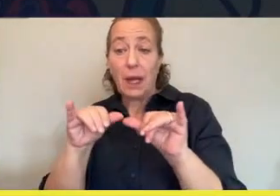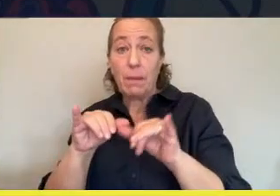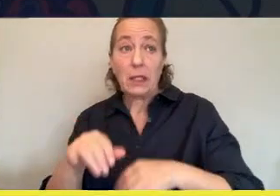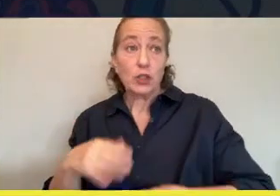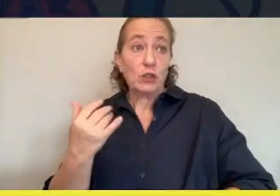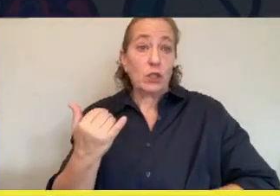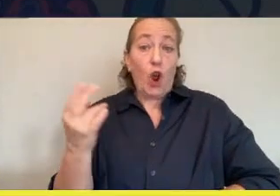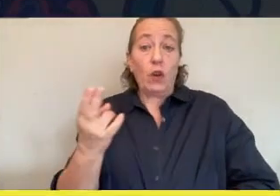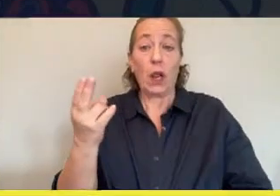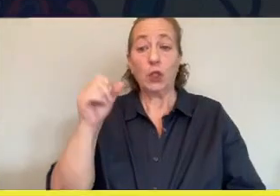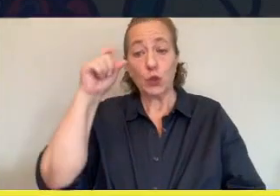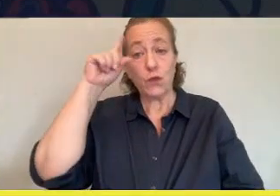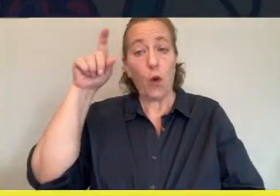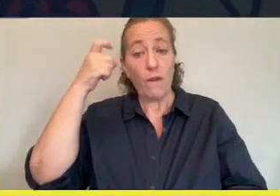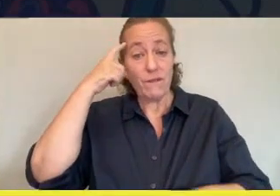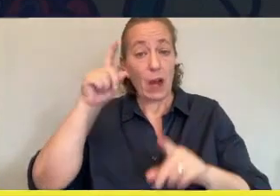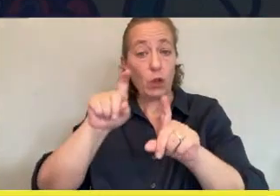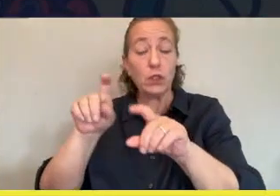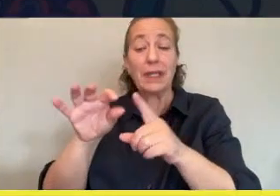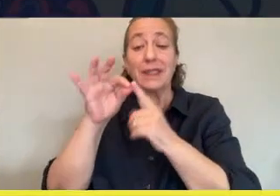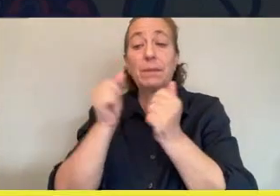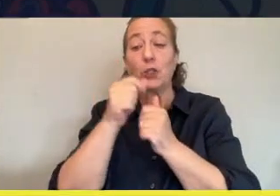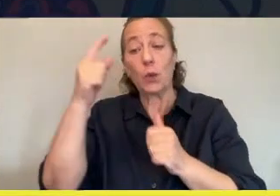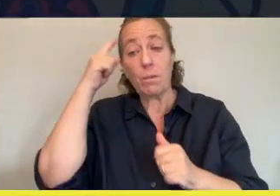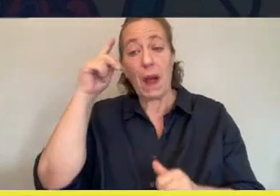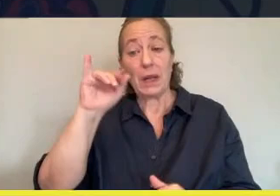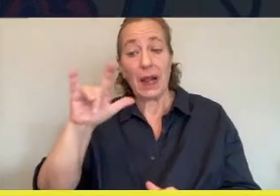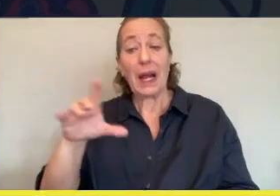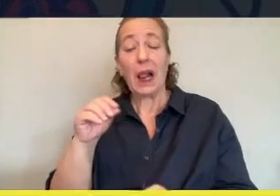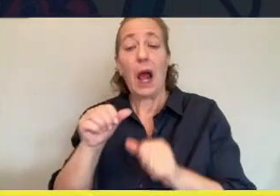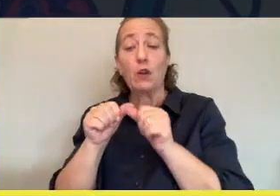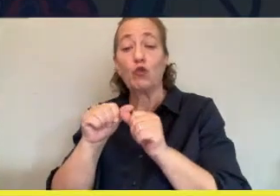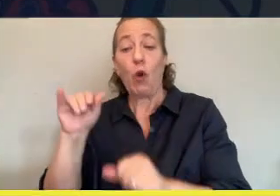federal surveys, especially those with mental illnesses and chronic illnesses.